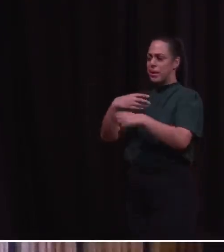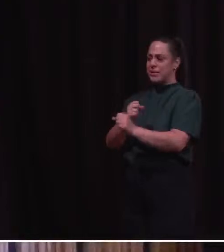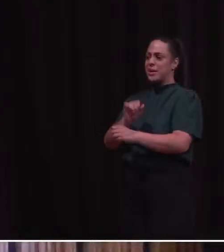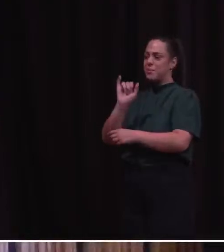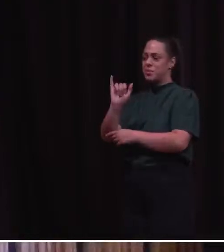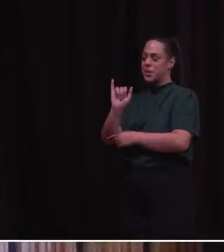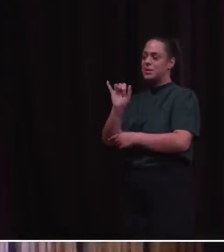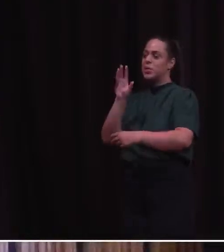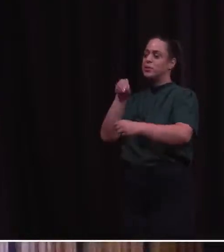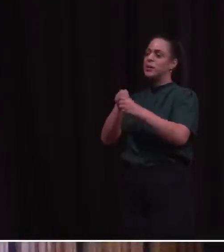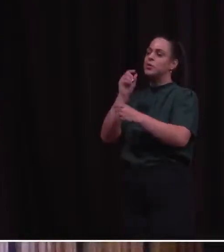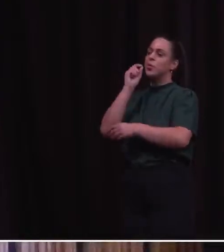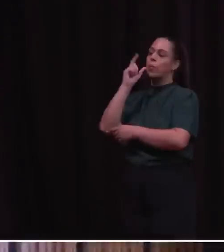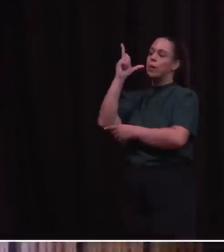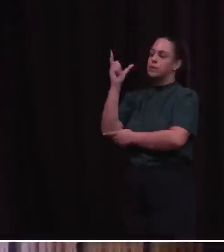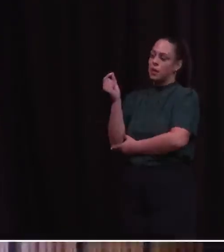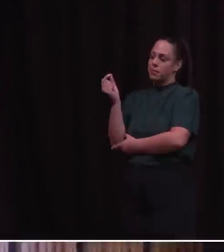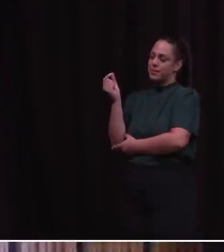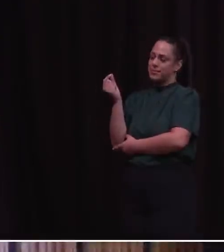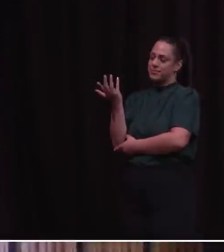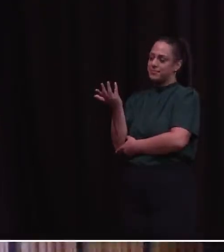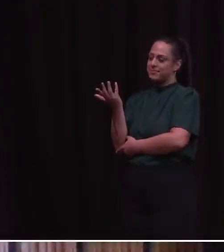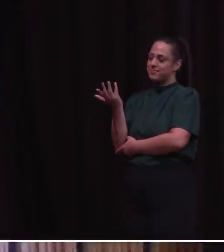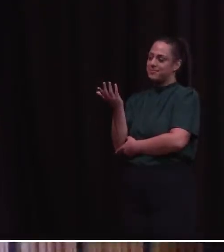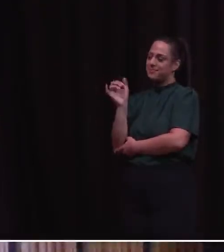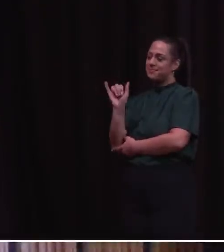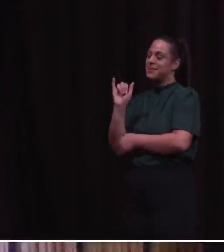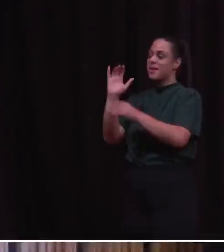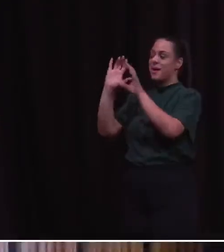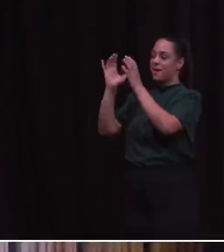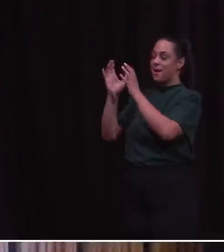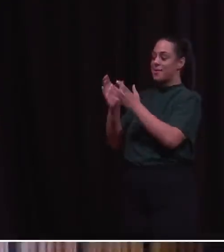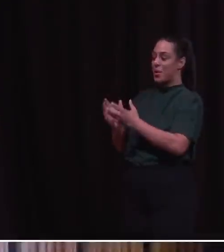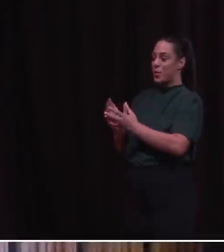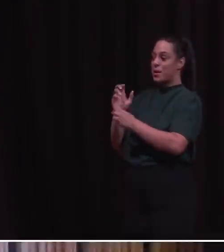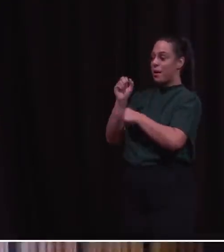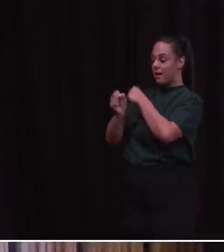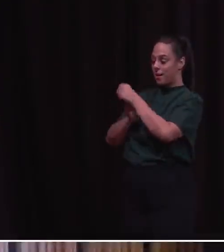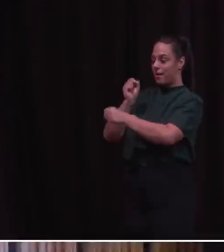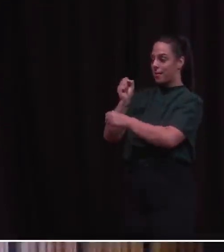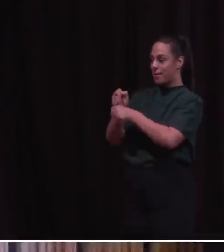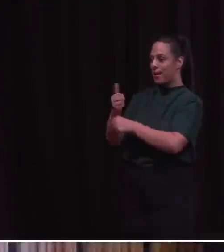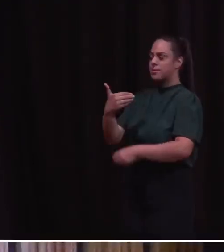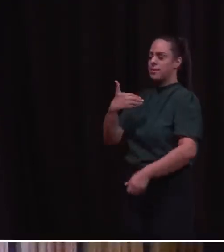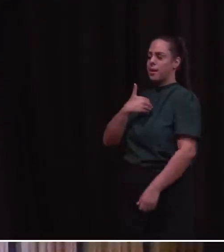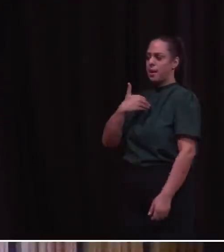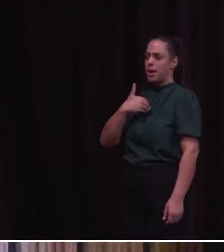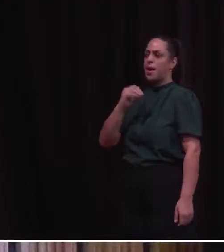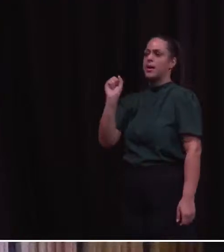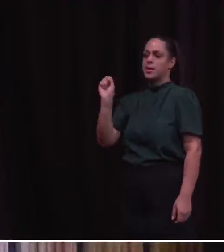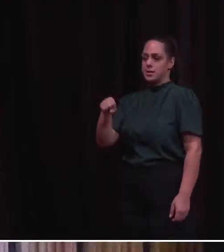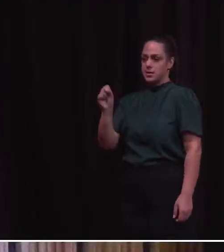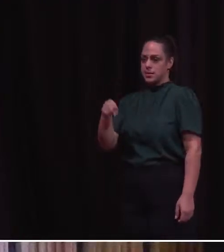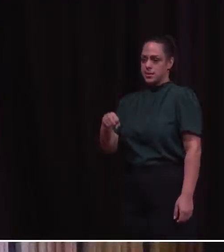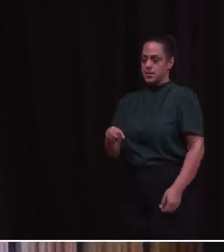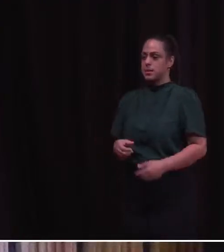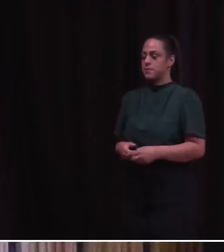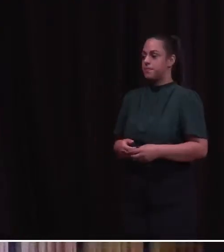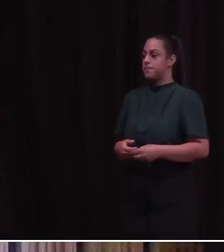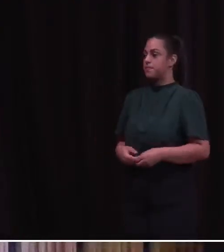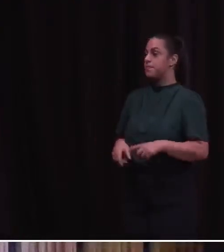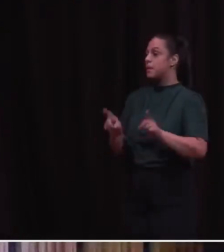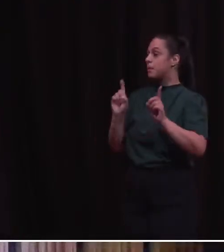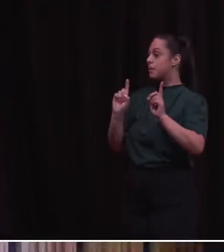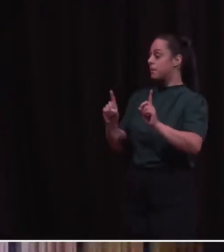right? So those categories are still there, but the gender categories too have become so